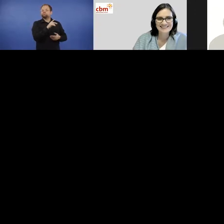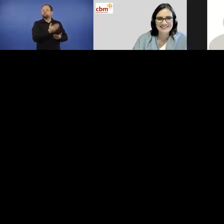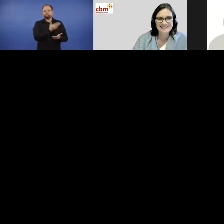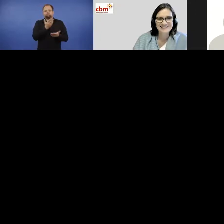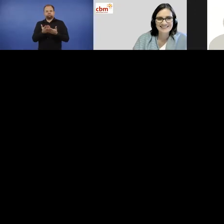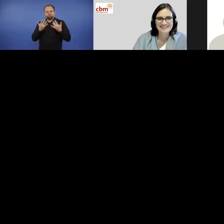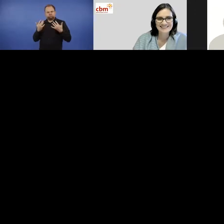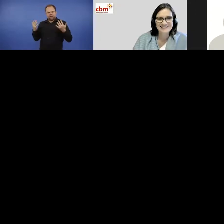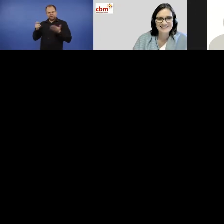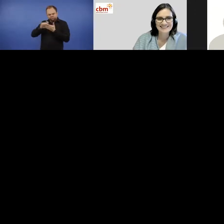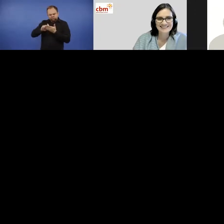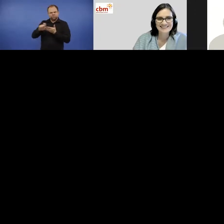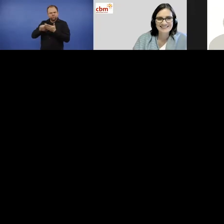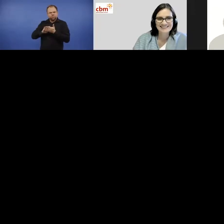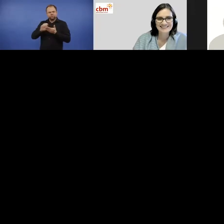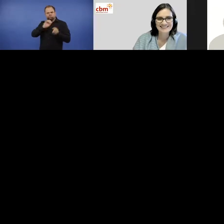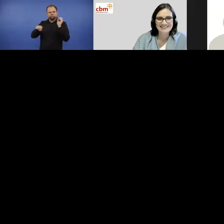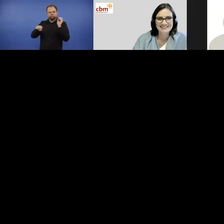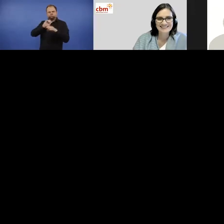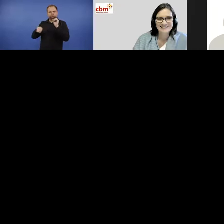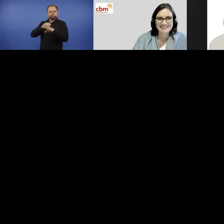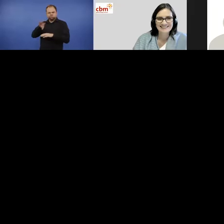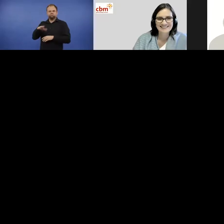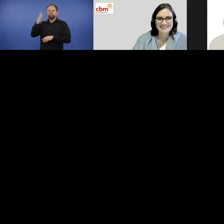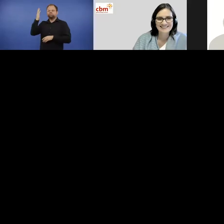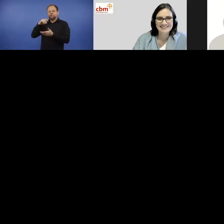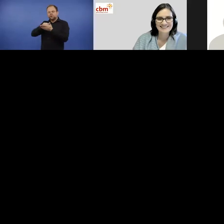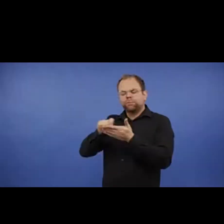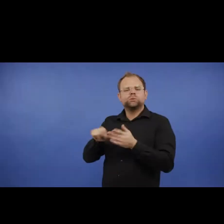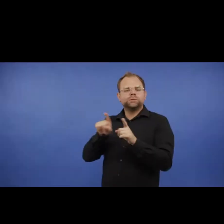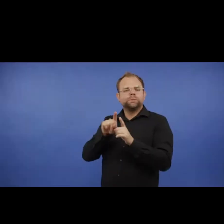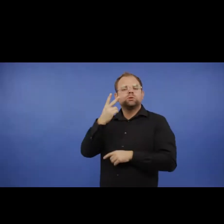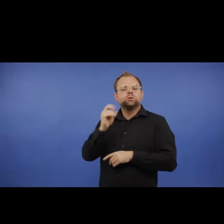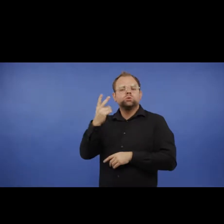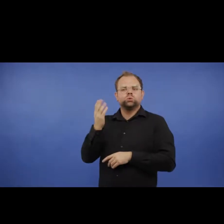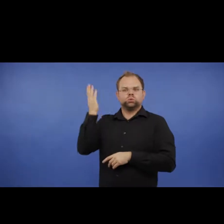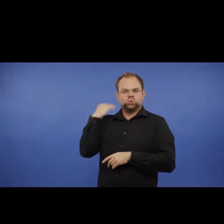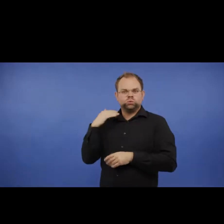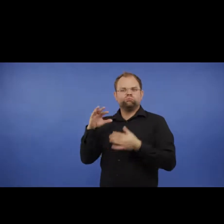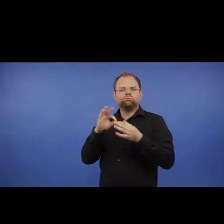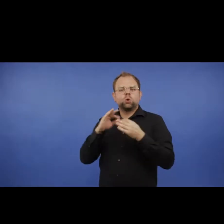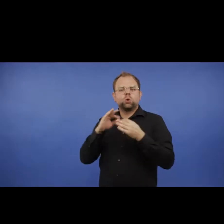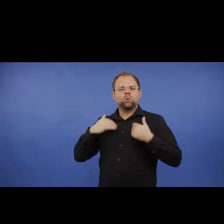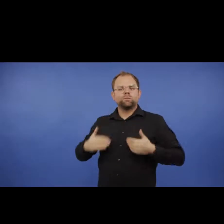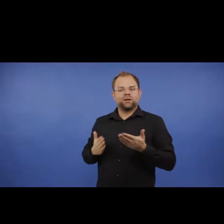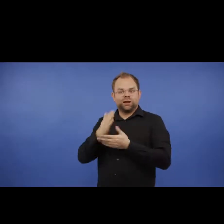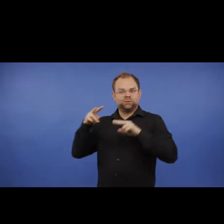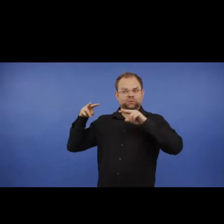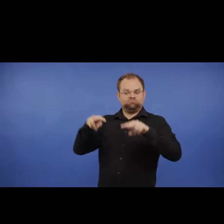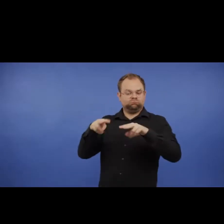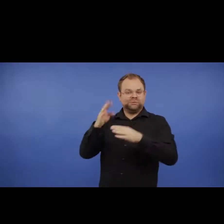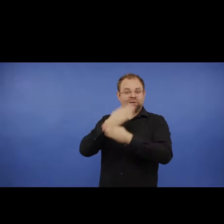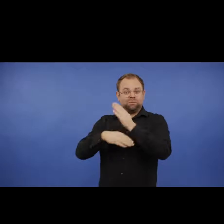flame in terms of international humanitarian law. So it's immensely gratifying to see the International Committee of the Red